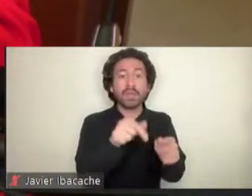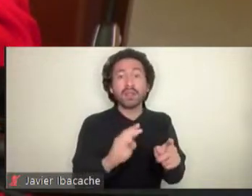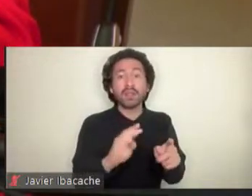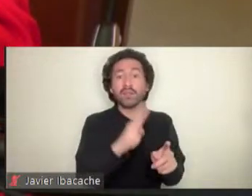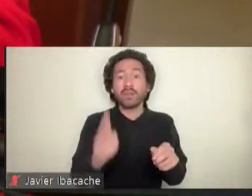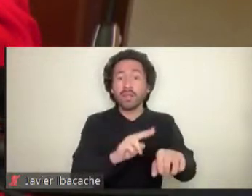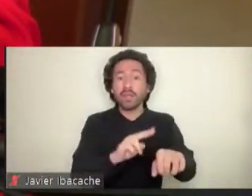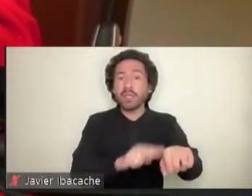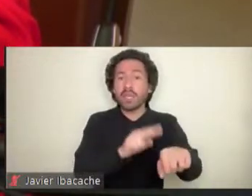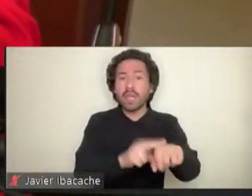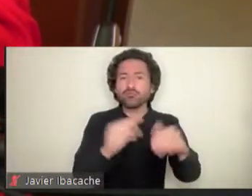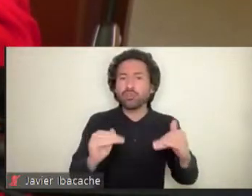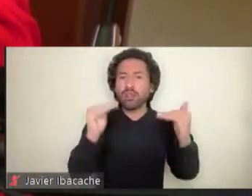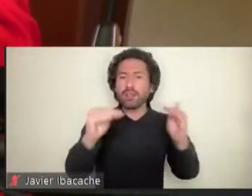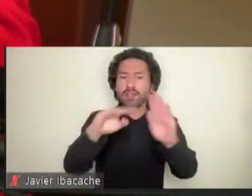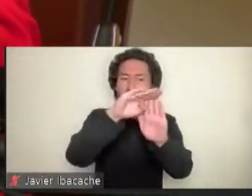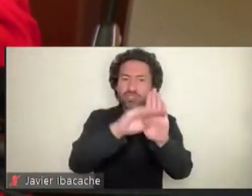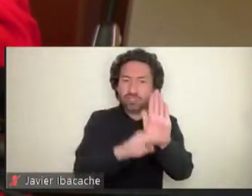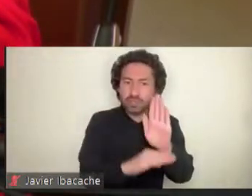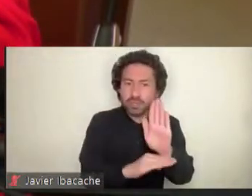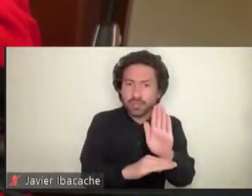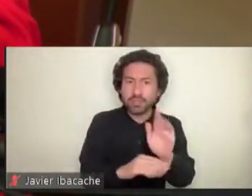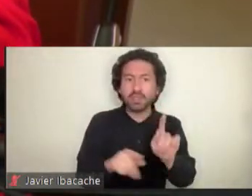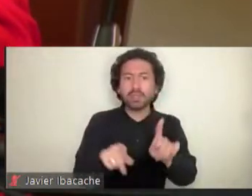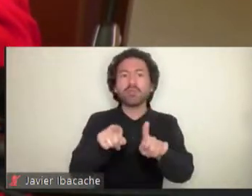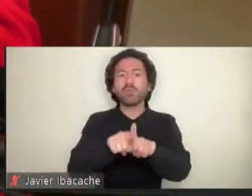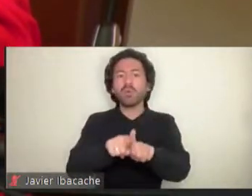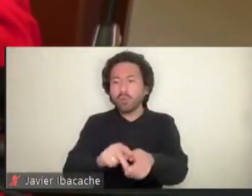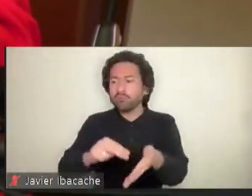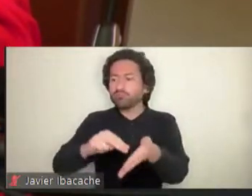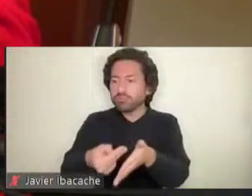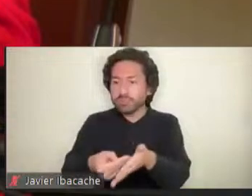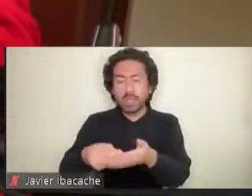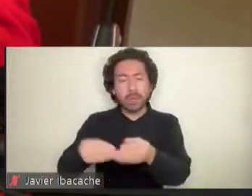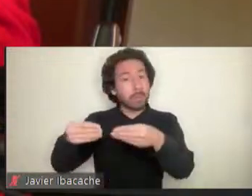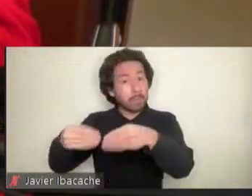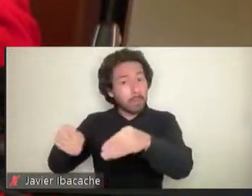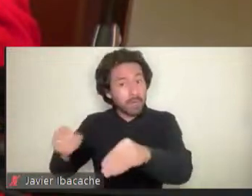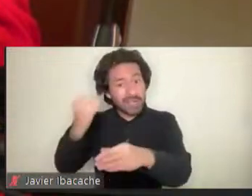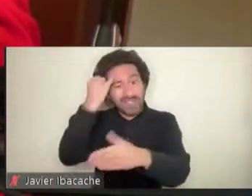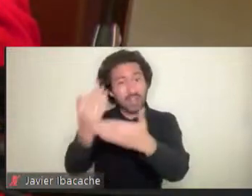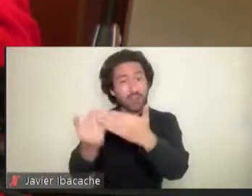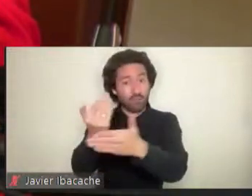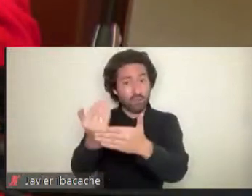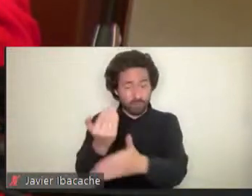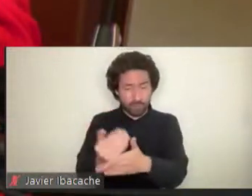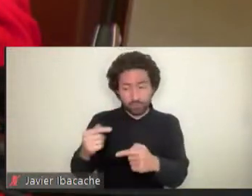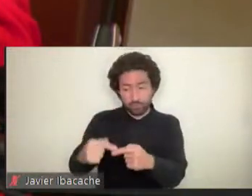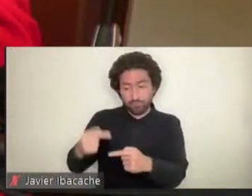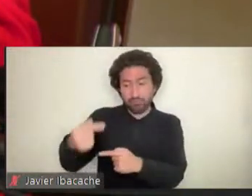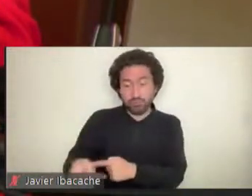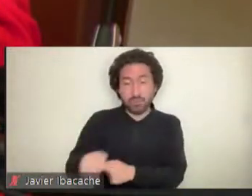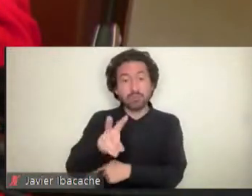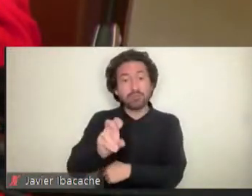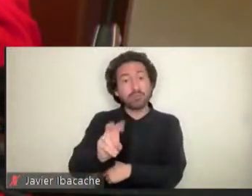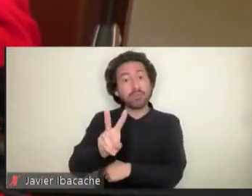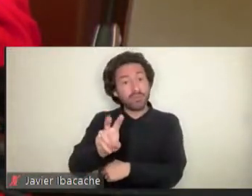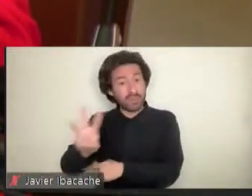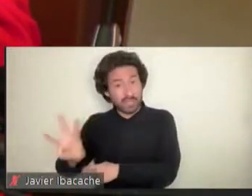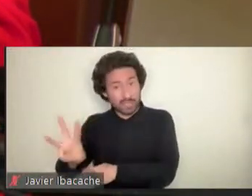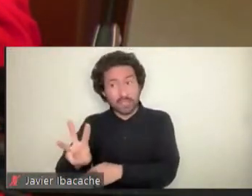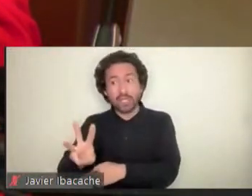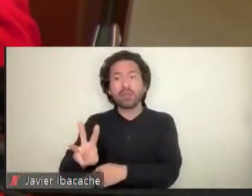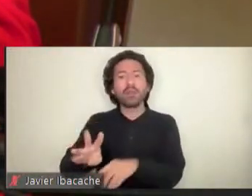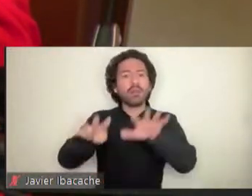Standards Institute, Science Market Research and Innovation, and in September 2023, the government established